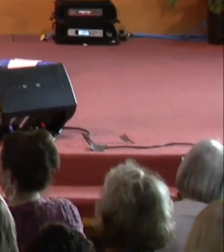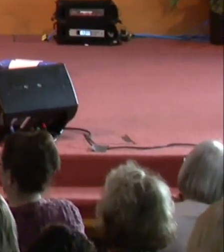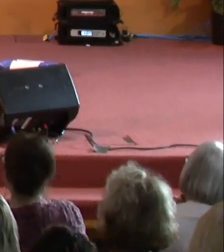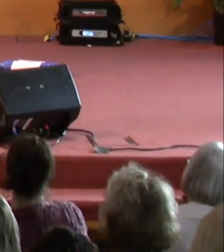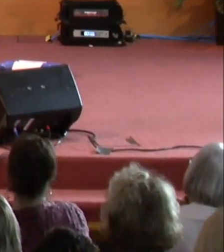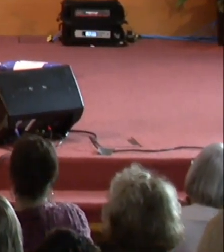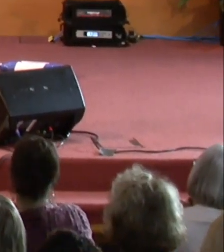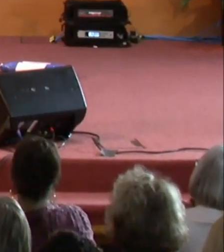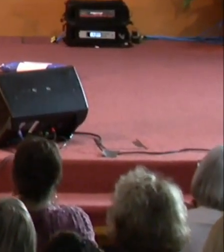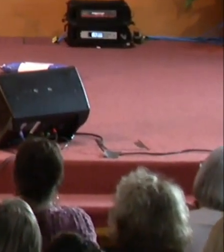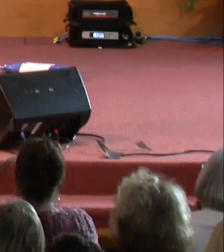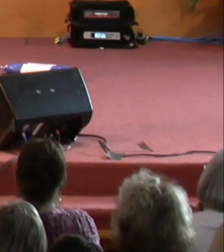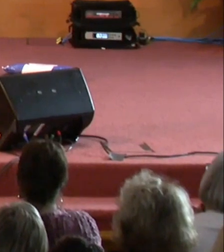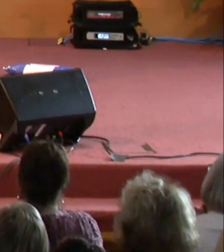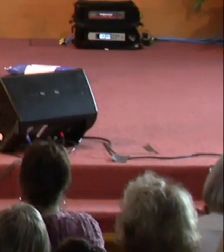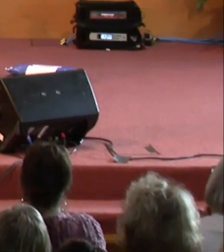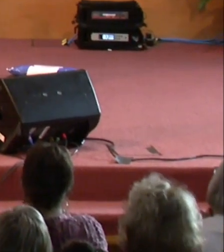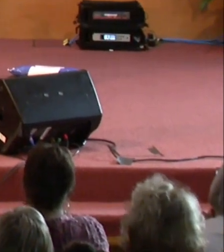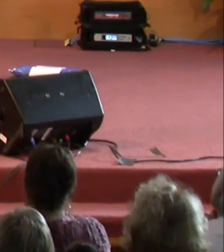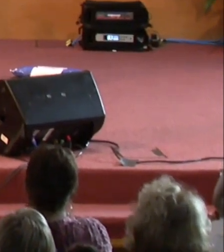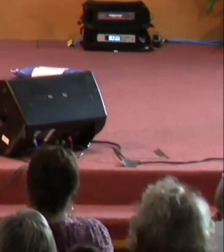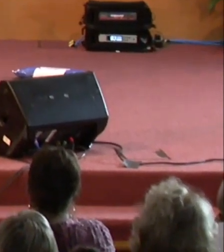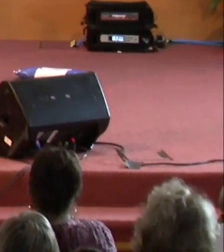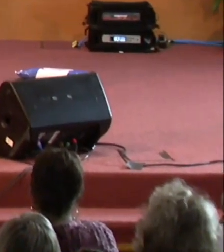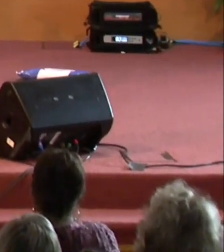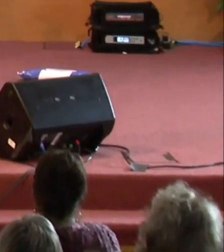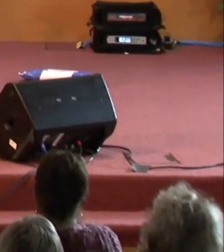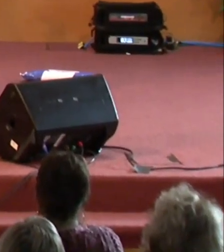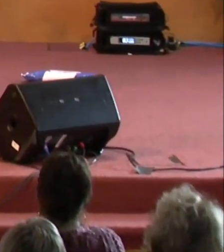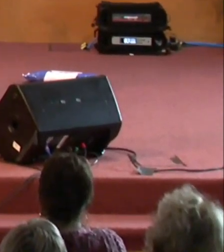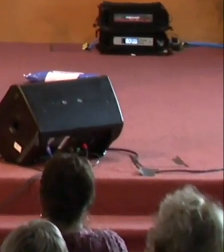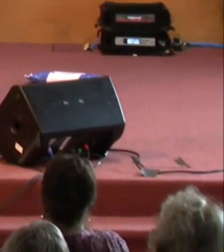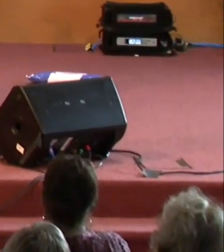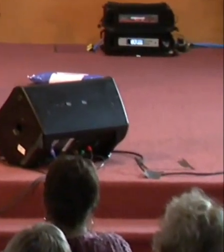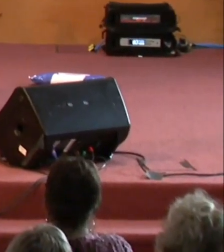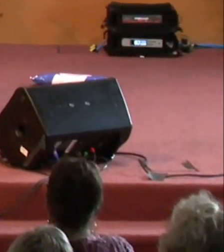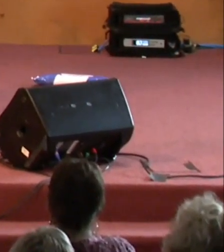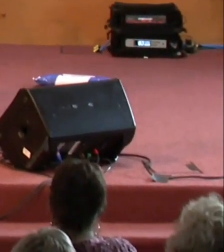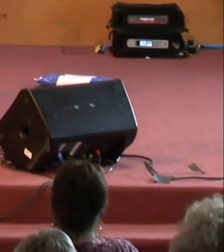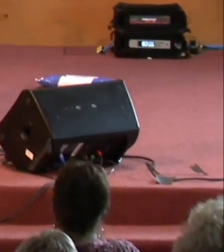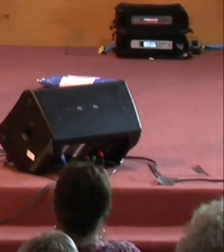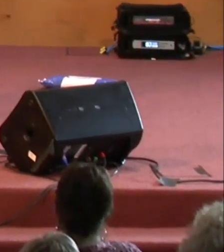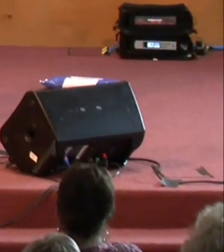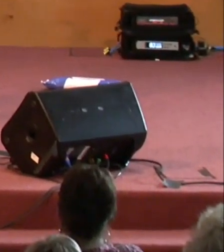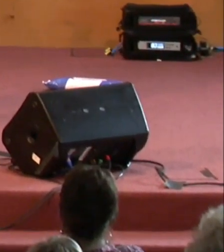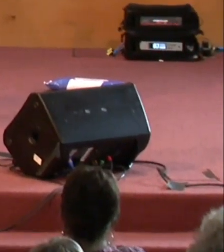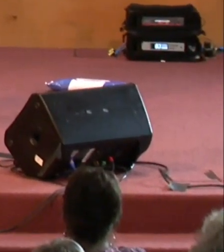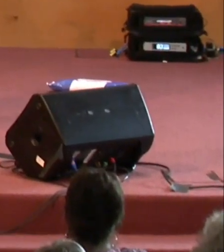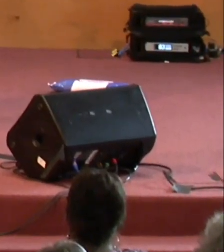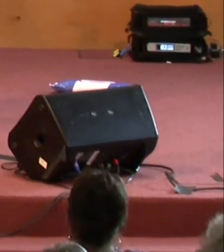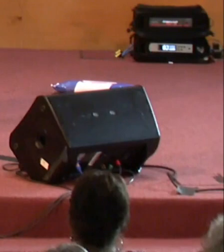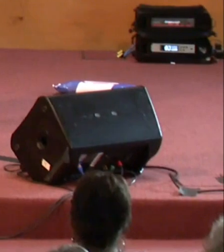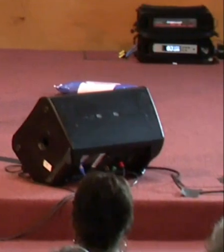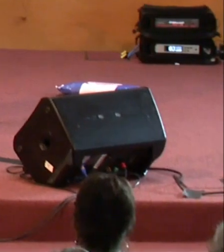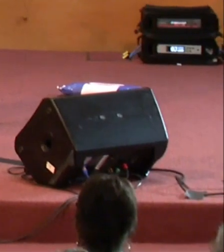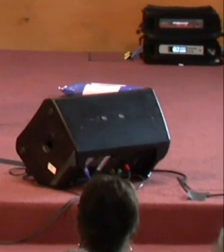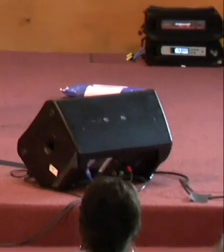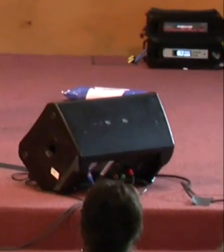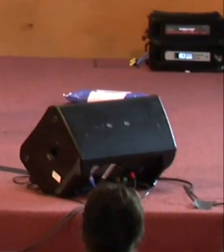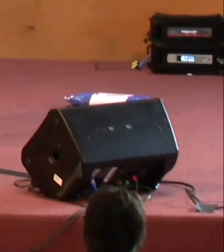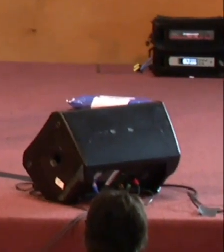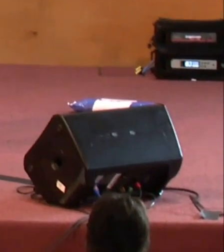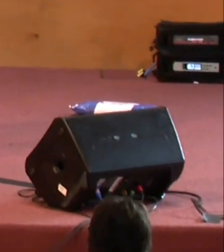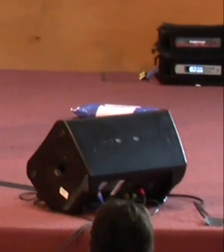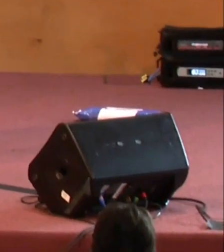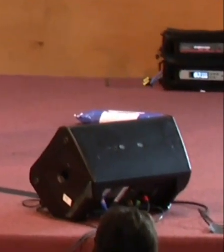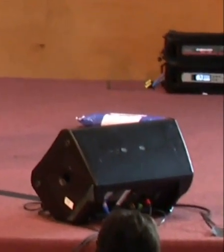from Colin Tipping and from us, we want to take you on a short self-forgiveness journey. In a moment, we're